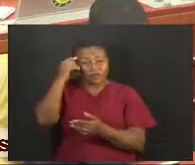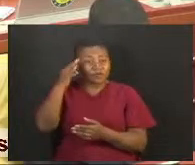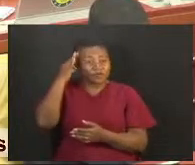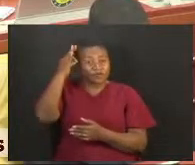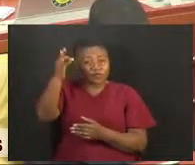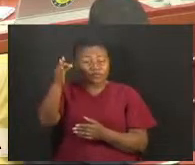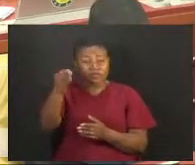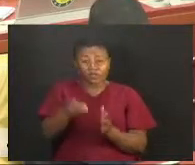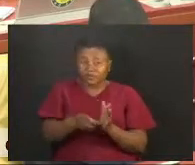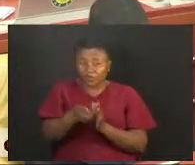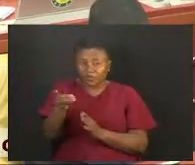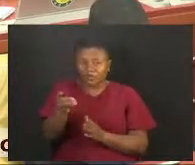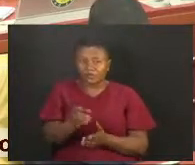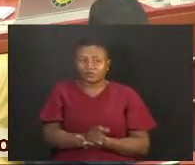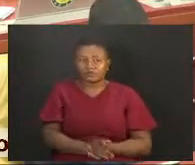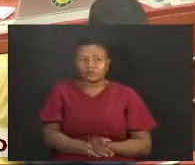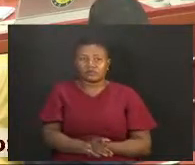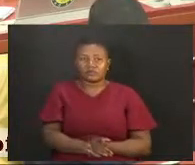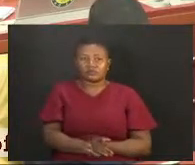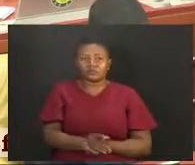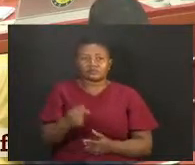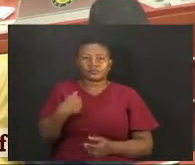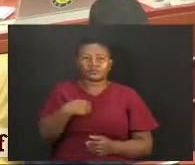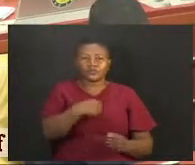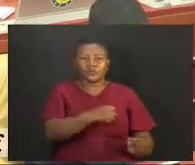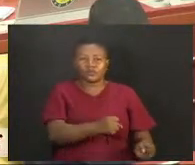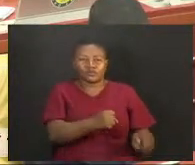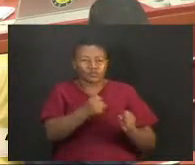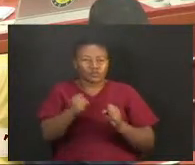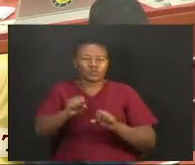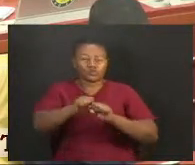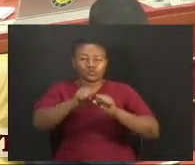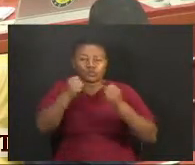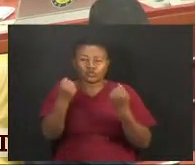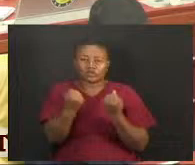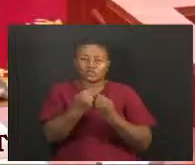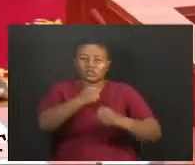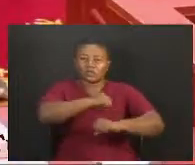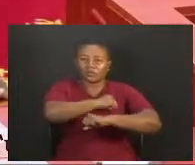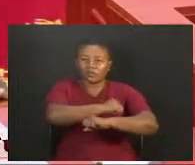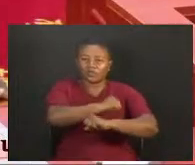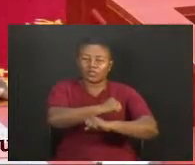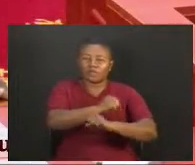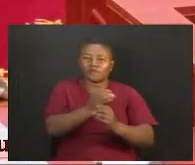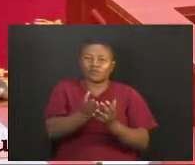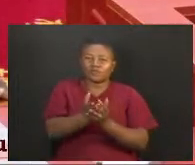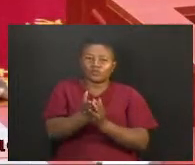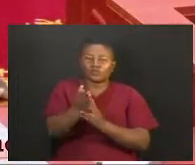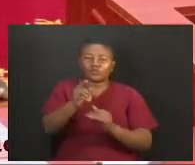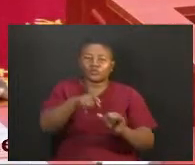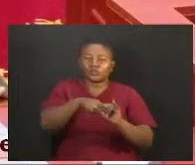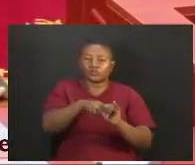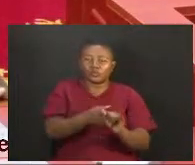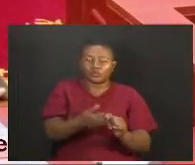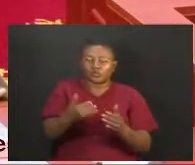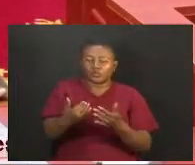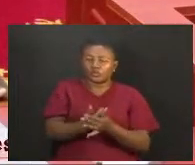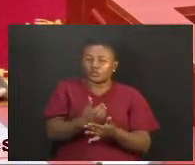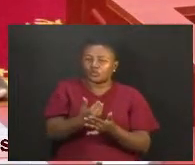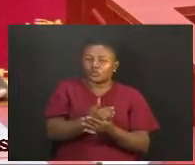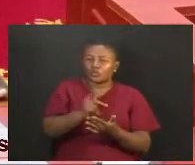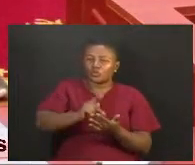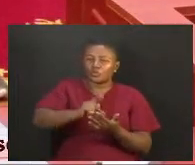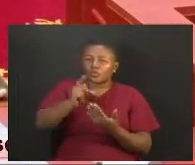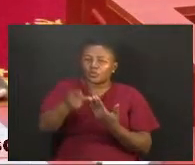Honorable Speaker, we will strengthen social protection through the implementation of new interventions